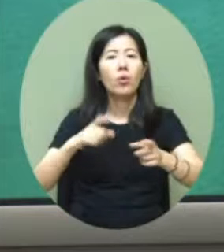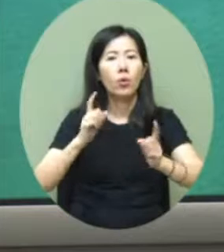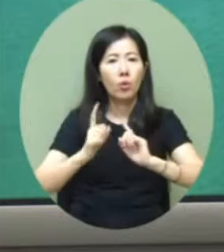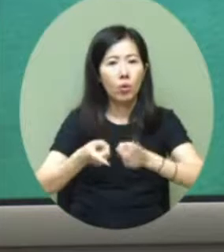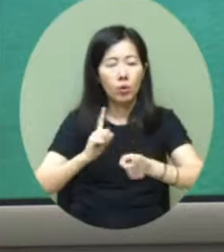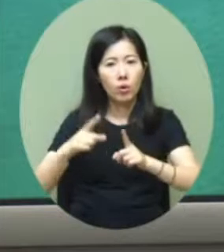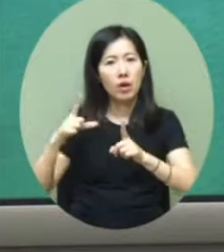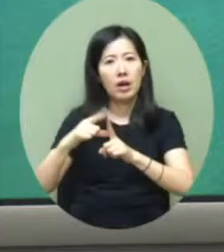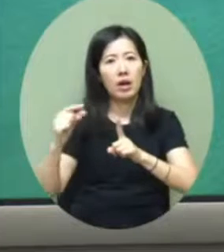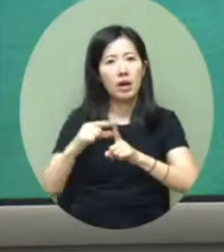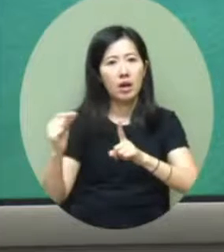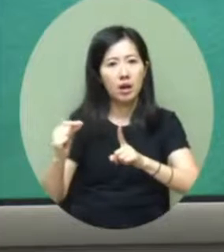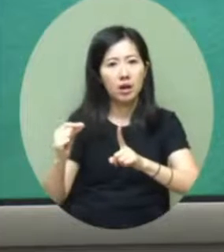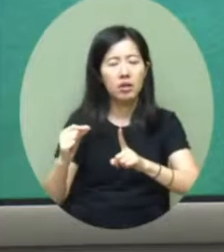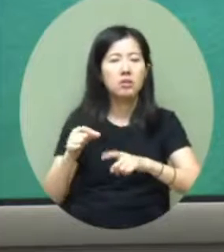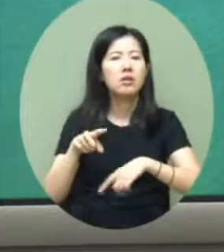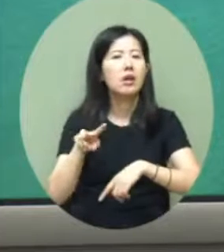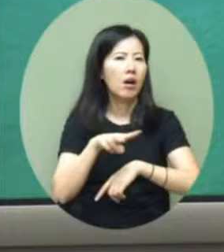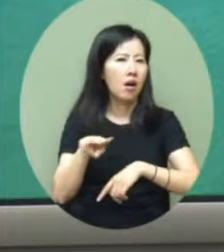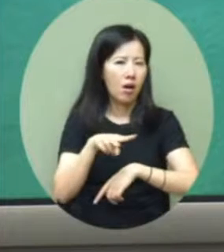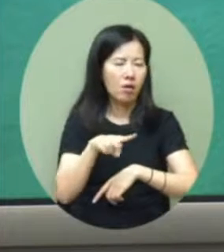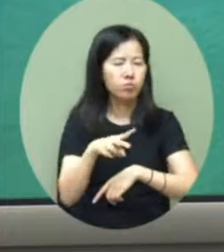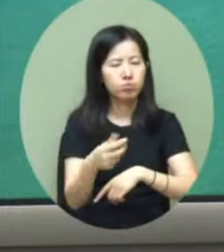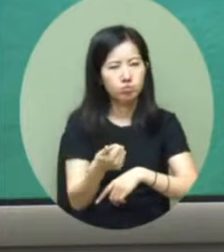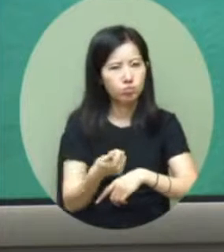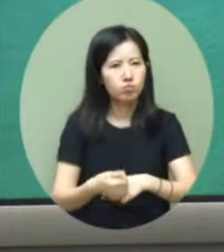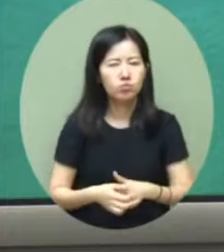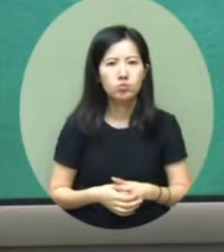to visitors.